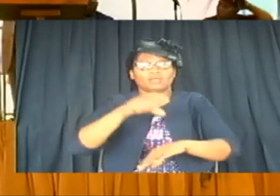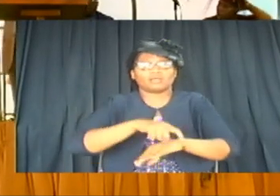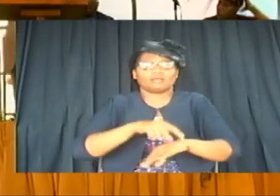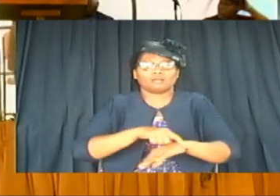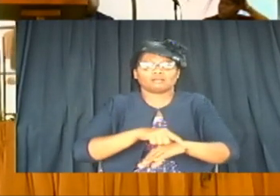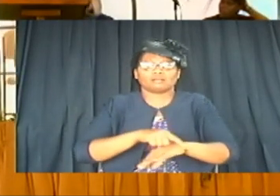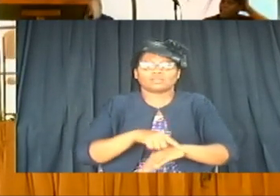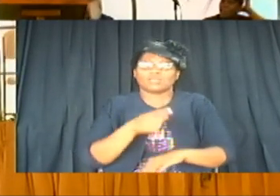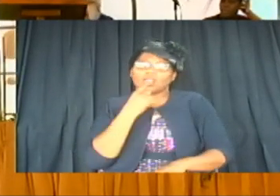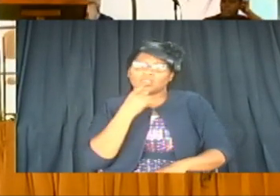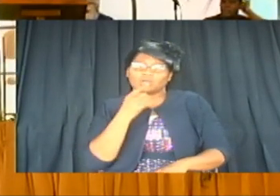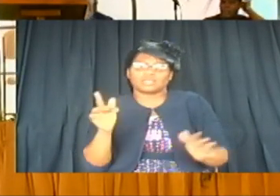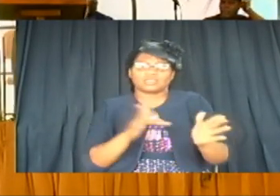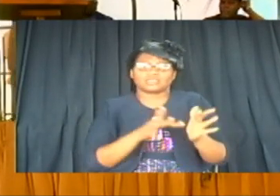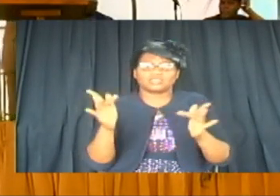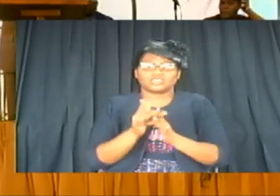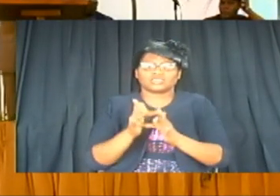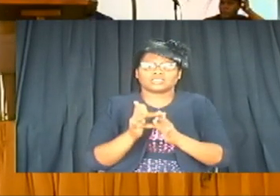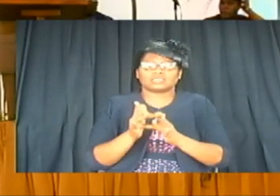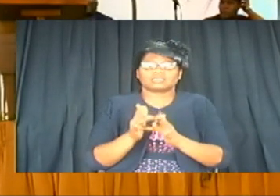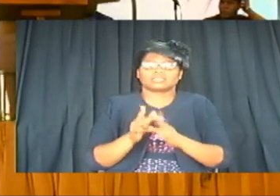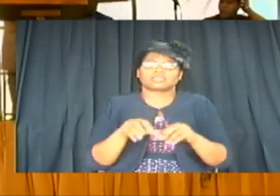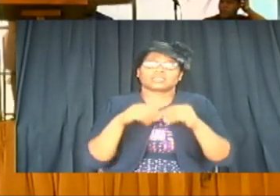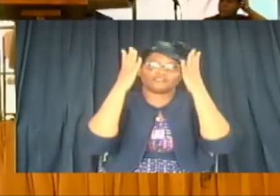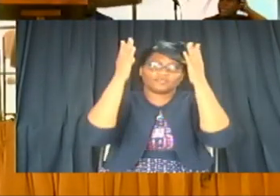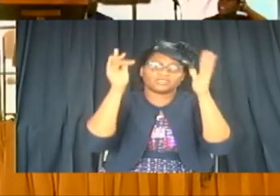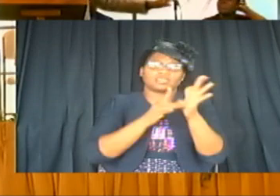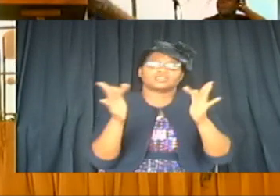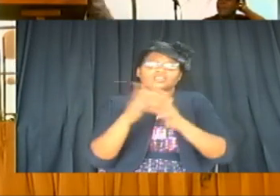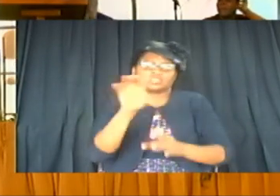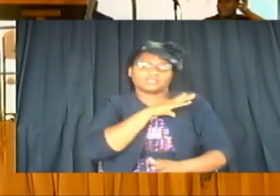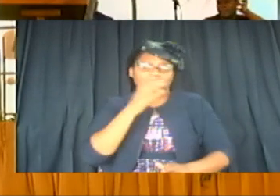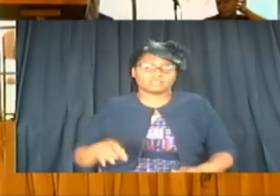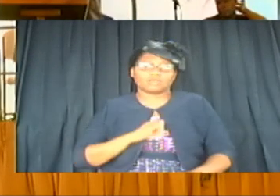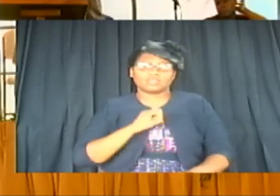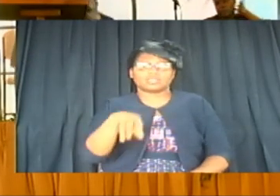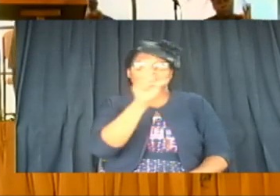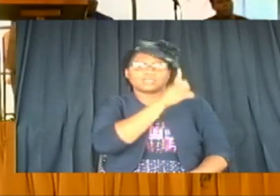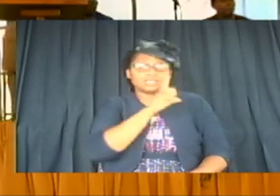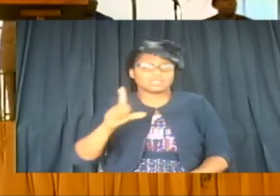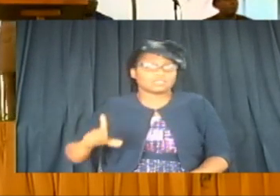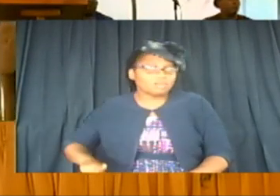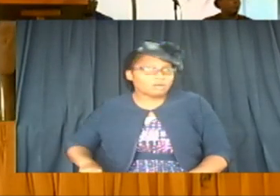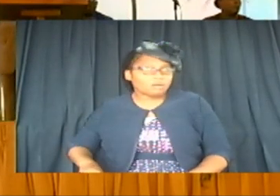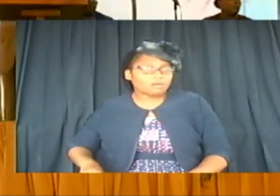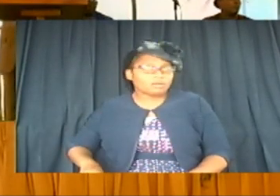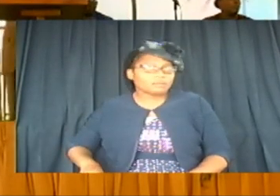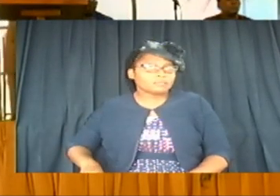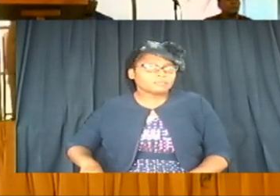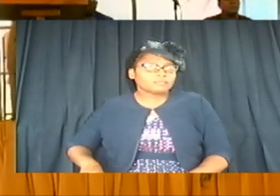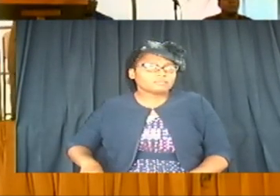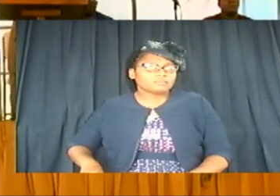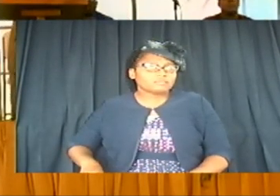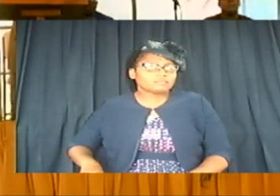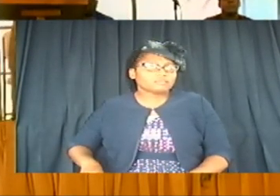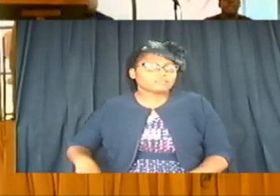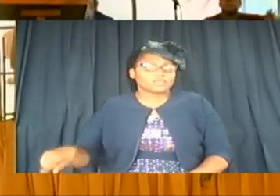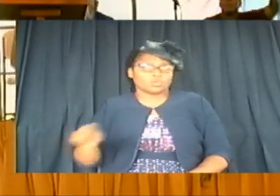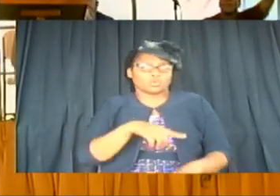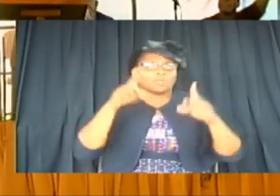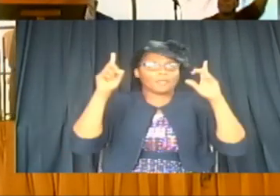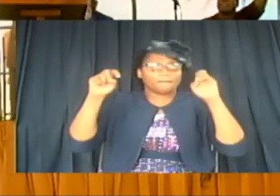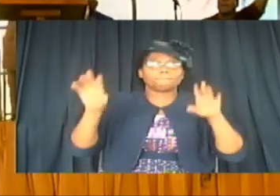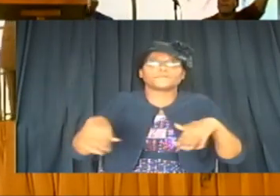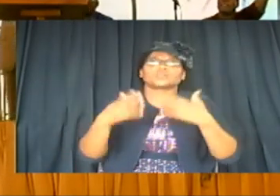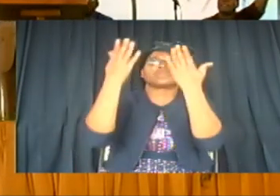is Lord. Amen. This thing couldn't come about unless Jesus allowed it to be. And the fact that Jesus allowed it to be, we're going to give God